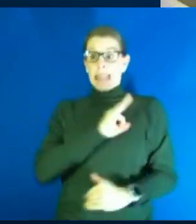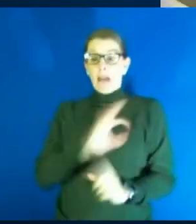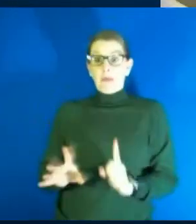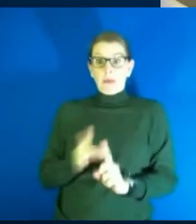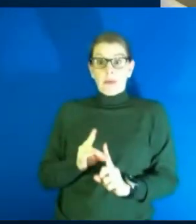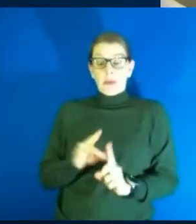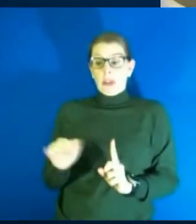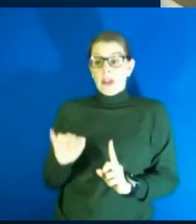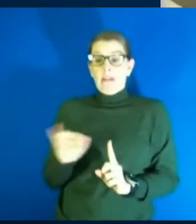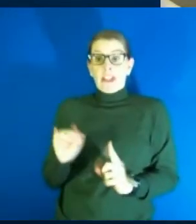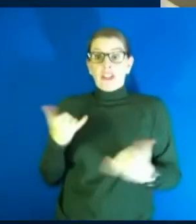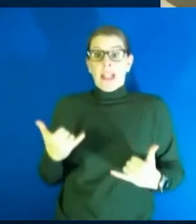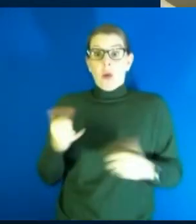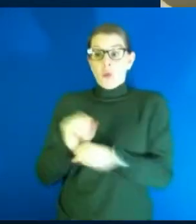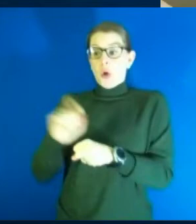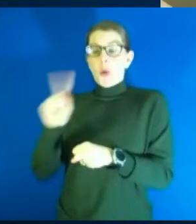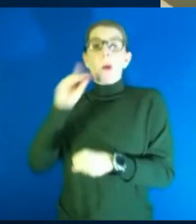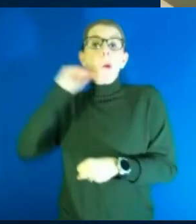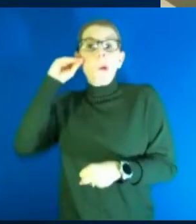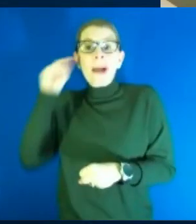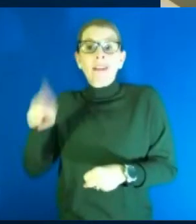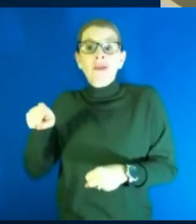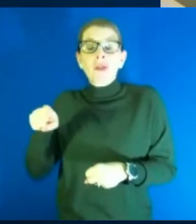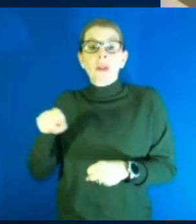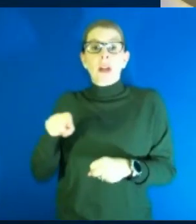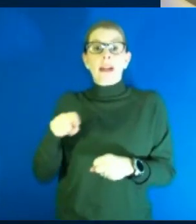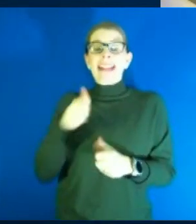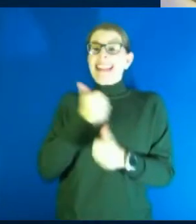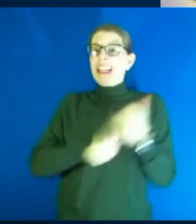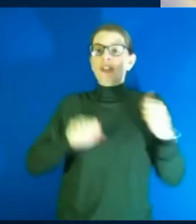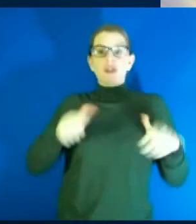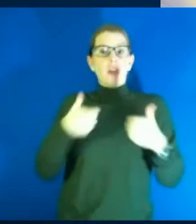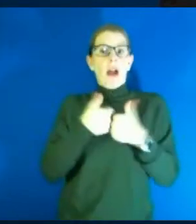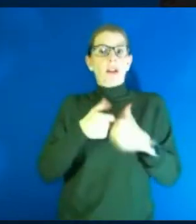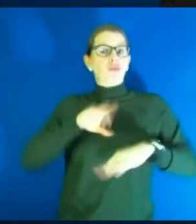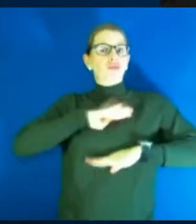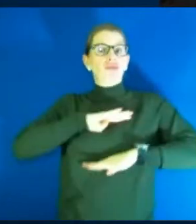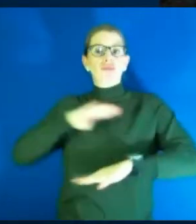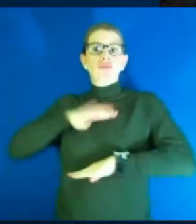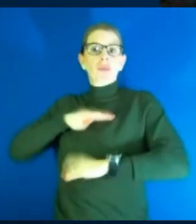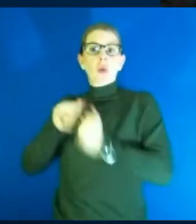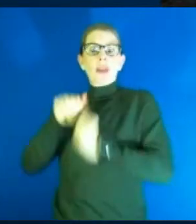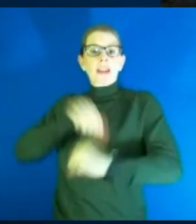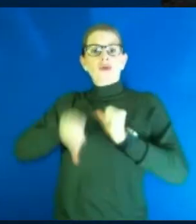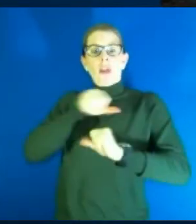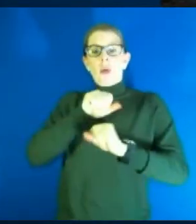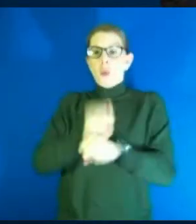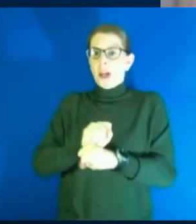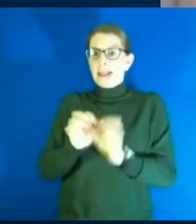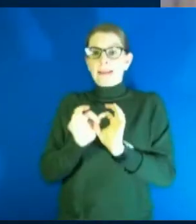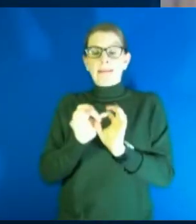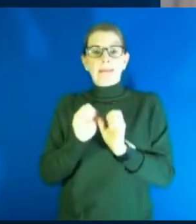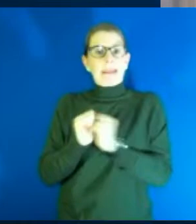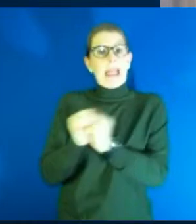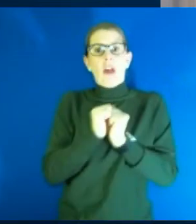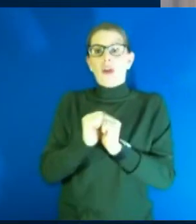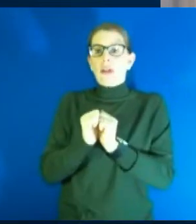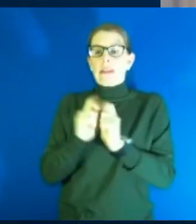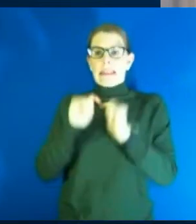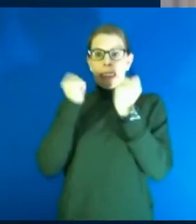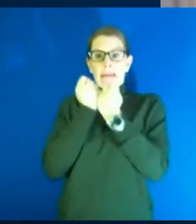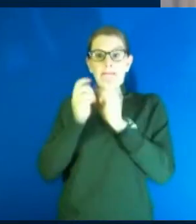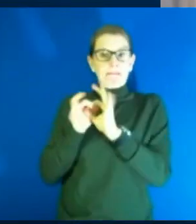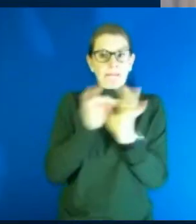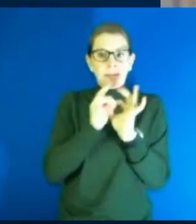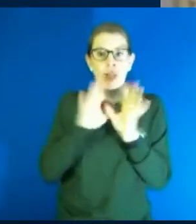having to work from home, we've really met each and every challenge with one another. We have been working together as a team to provide excellent